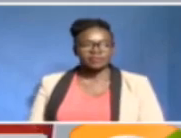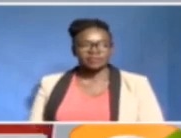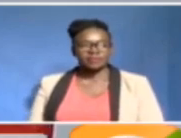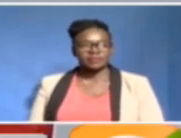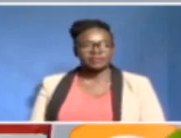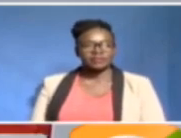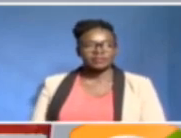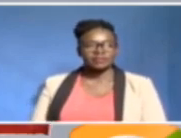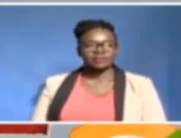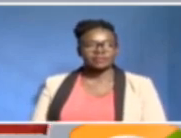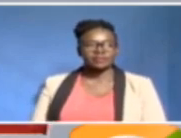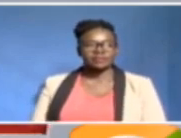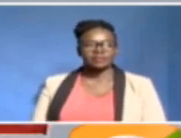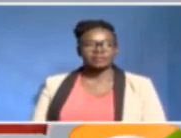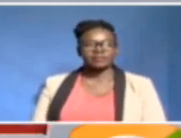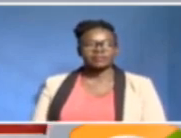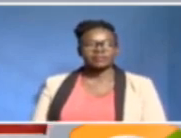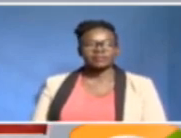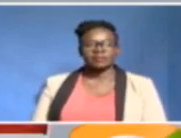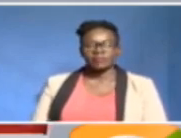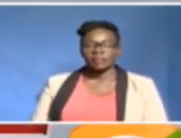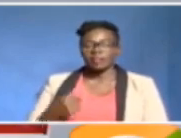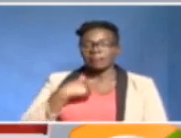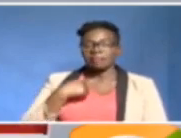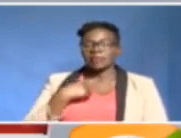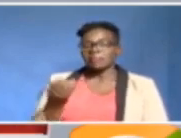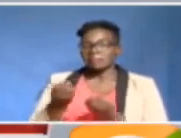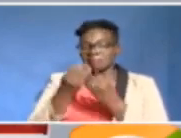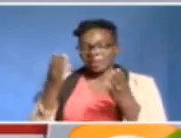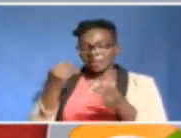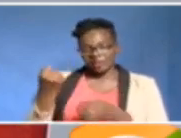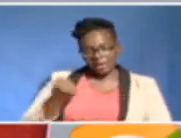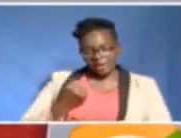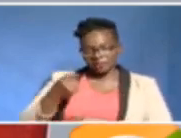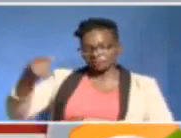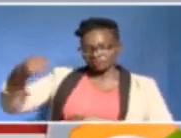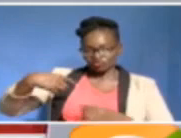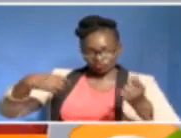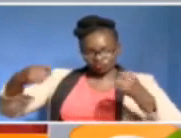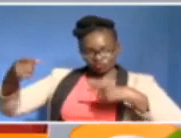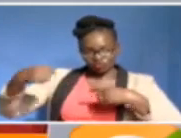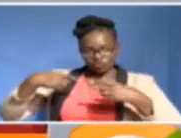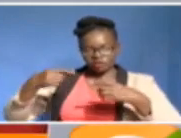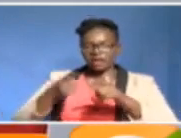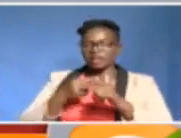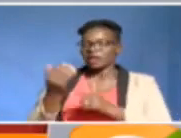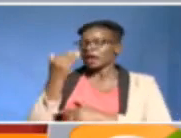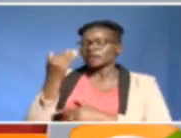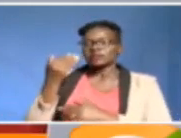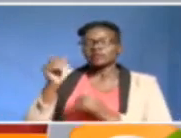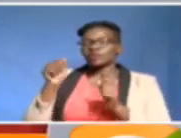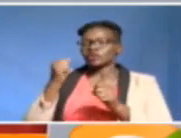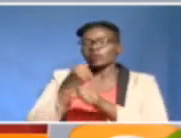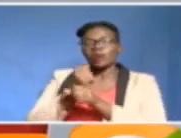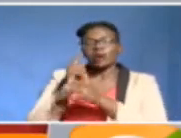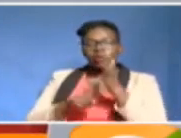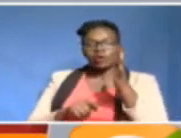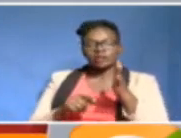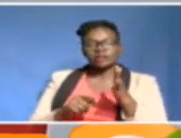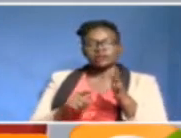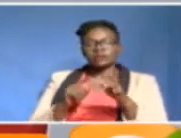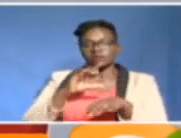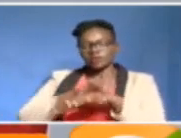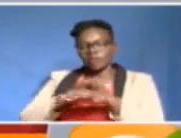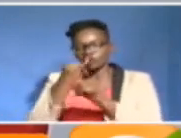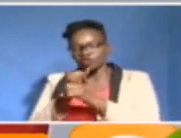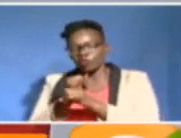to me on my DM or meet me, some my fans asking me, what can they do? Can I help them find a job? Can I do